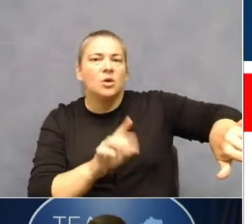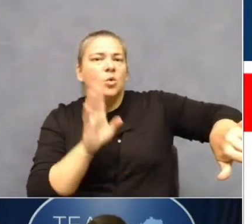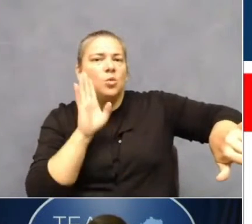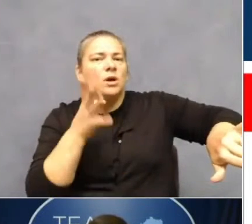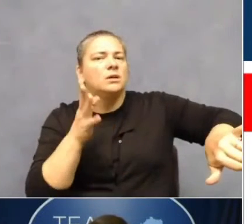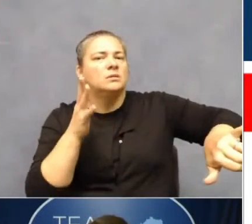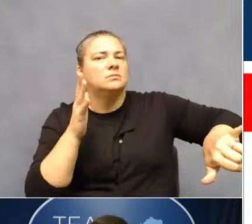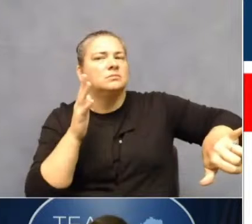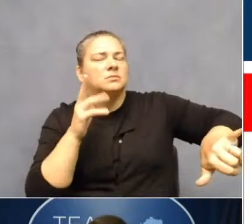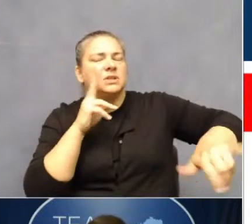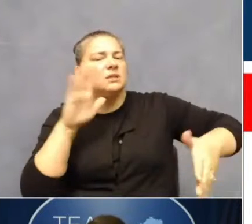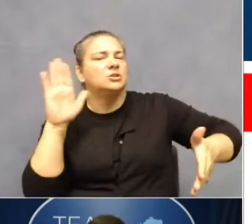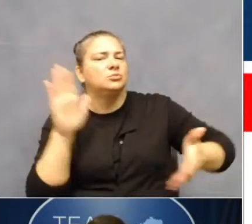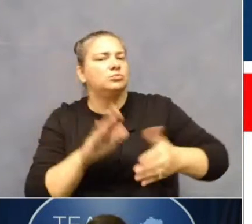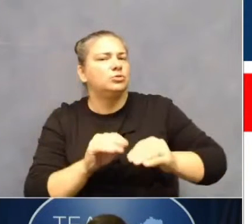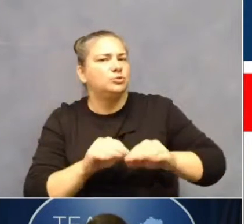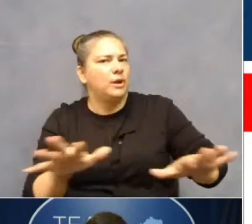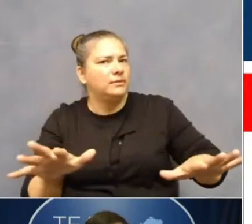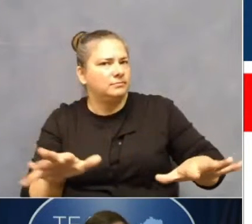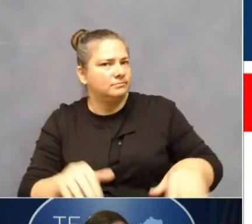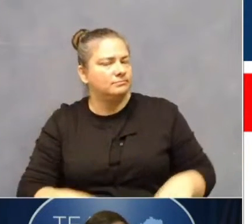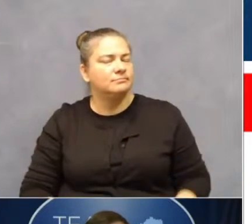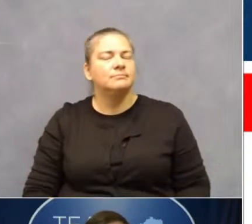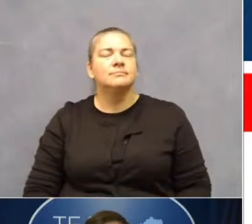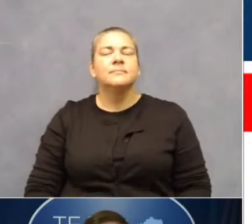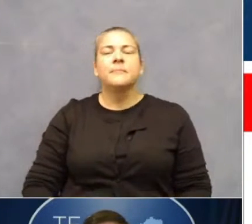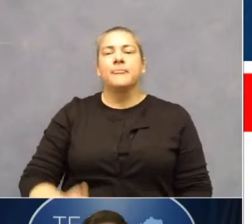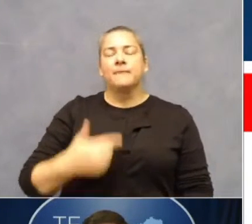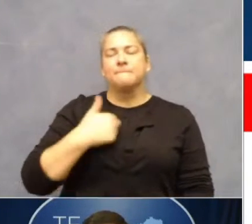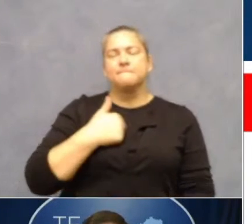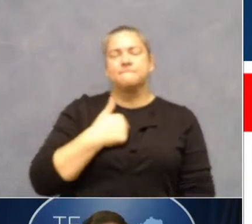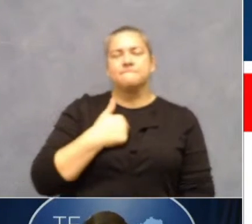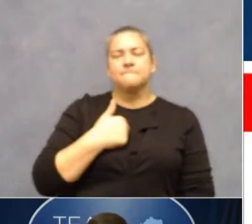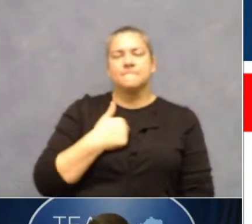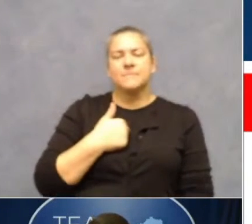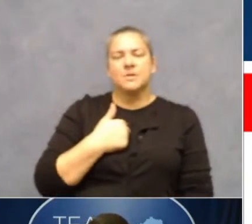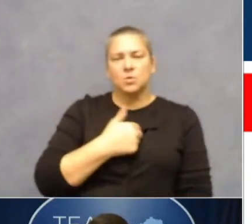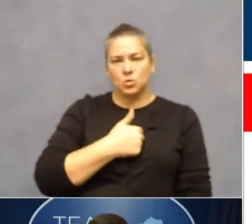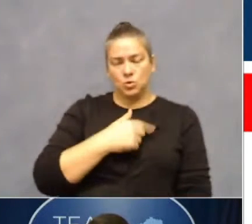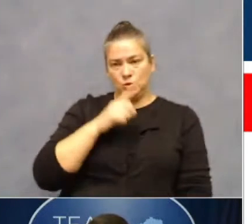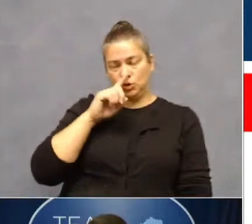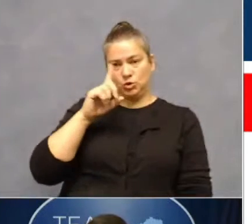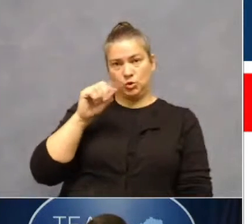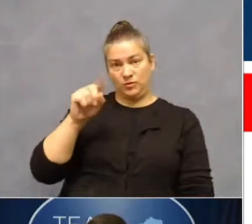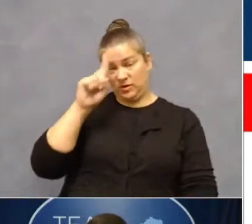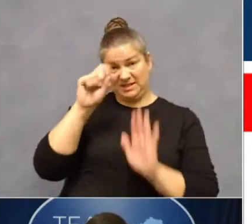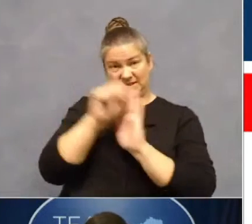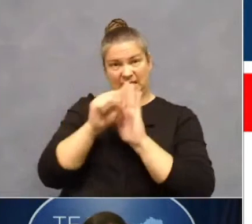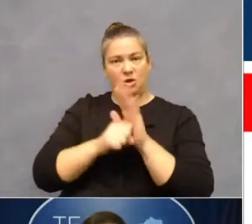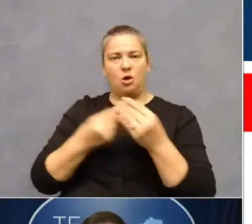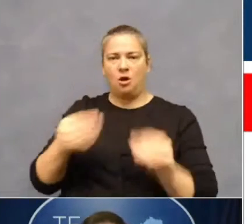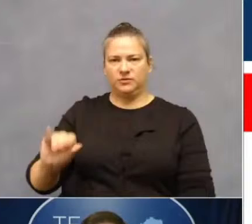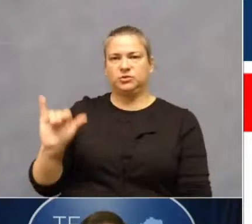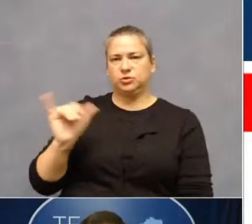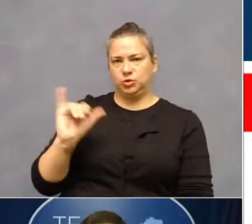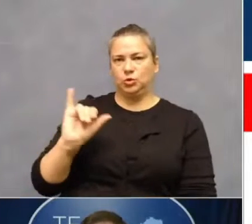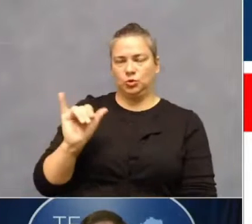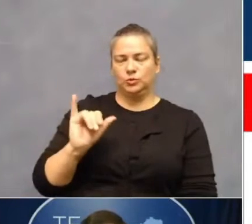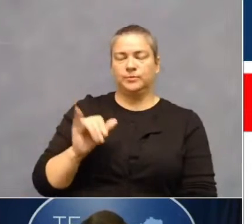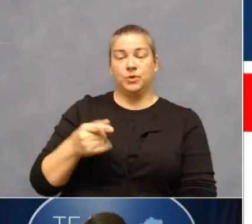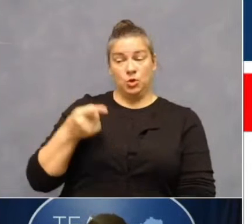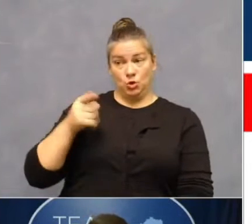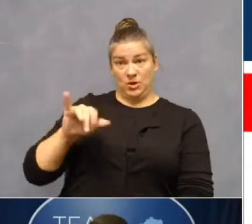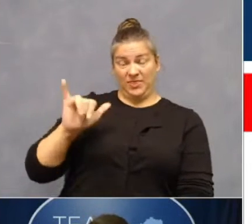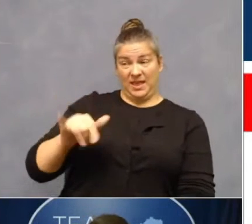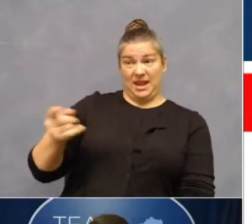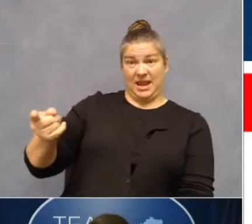of the virus. We're going to ask, and we're going to do this on the state offices as well, that during that next week